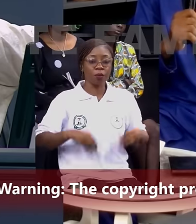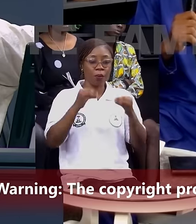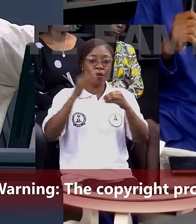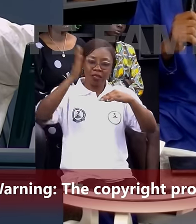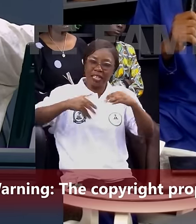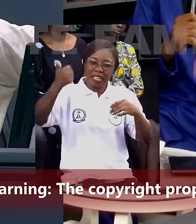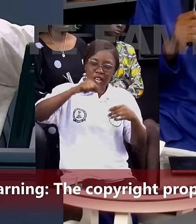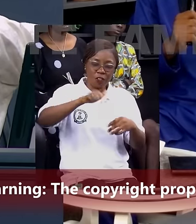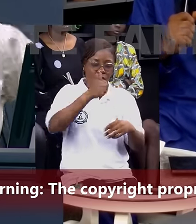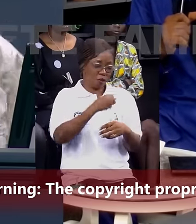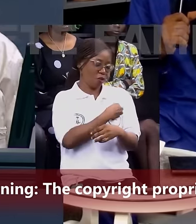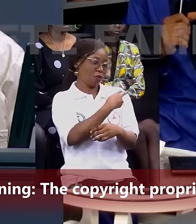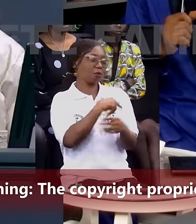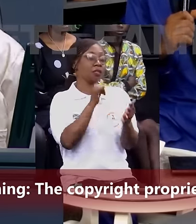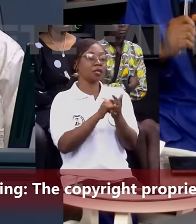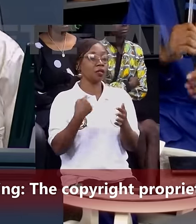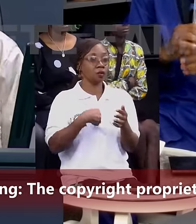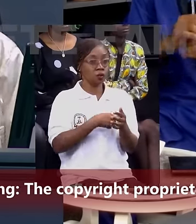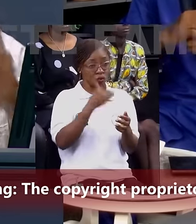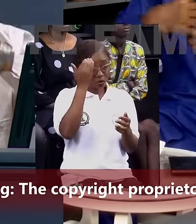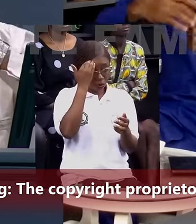know. See,